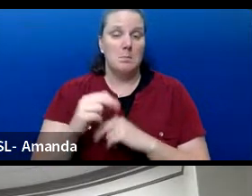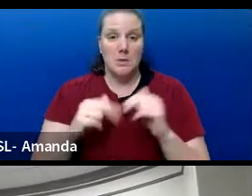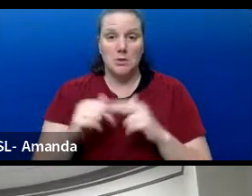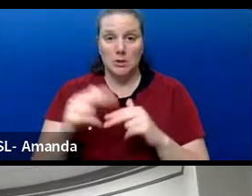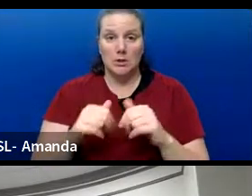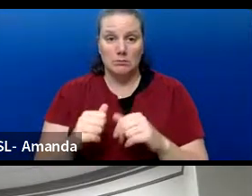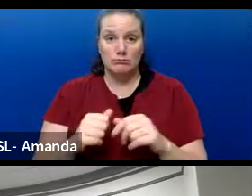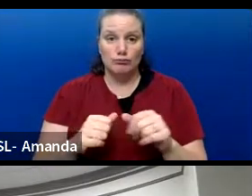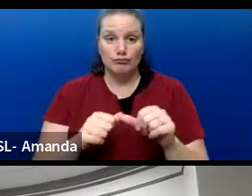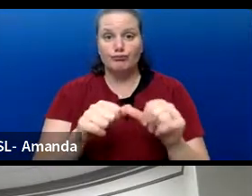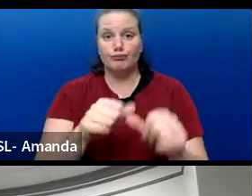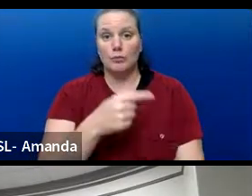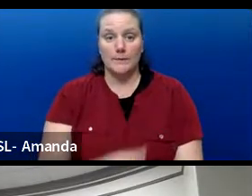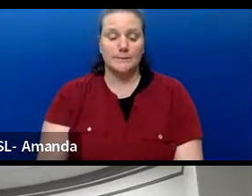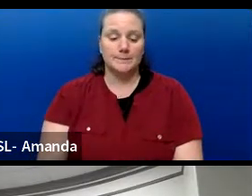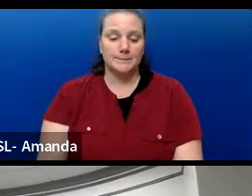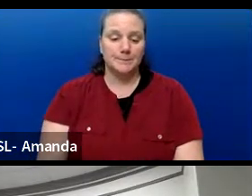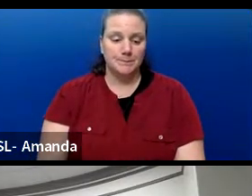towards.